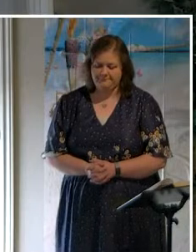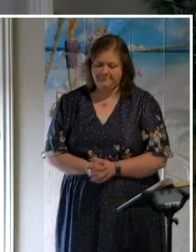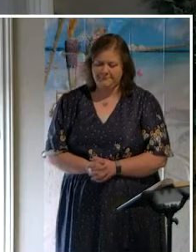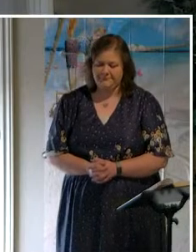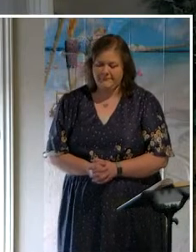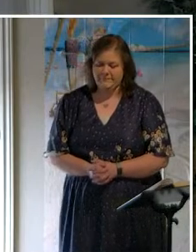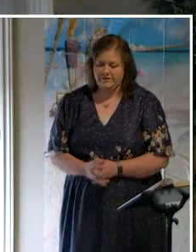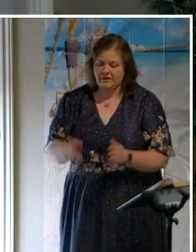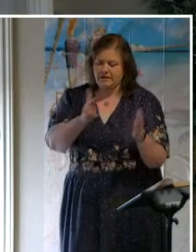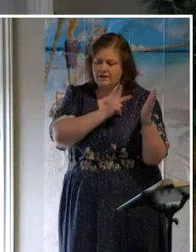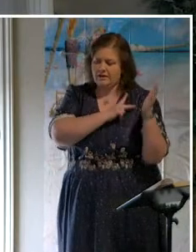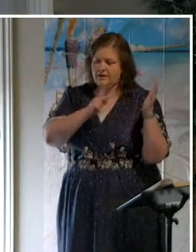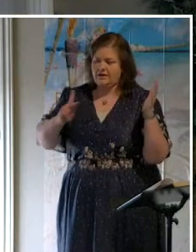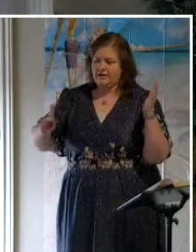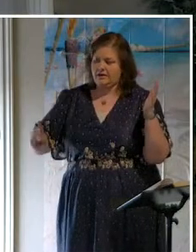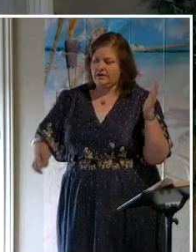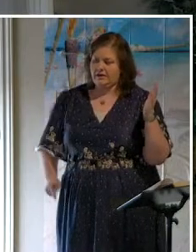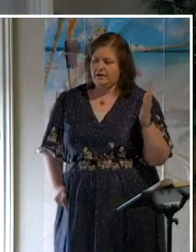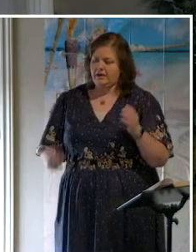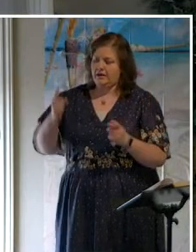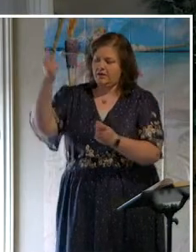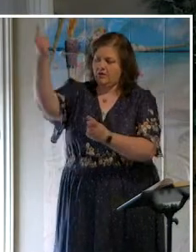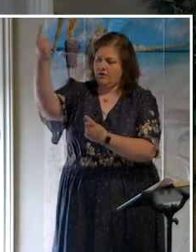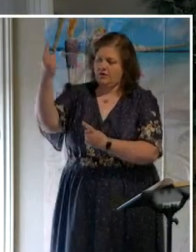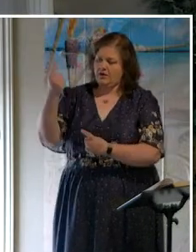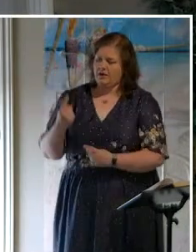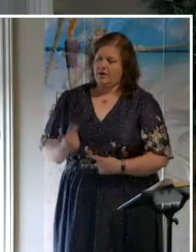The King who came from